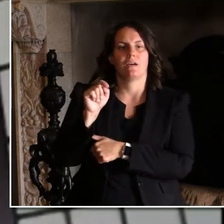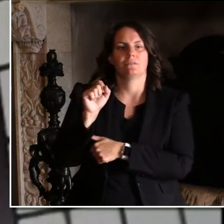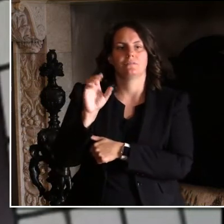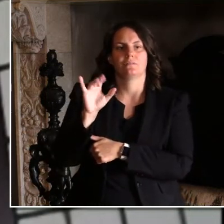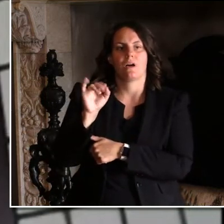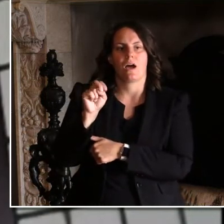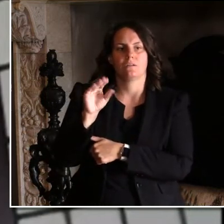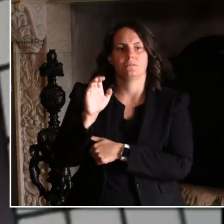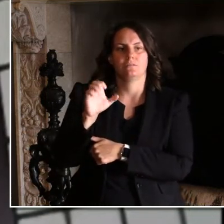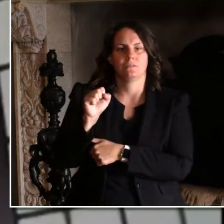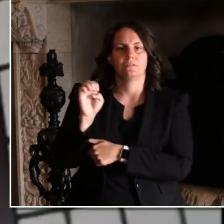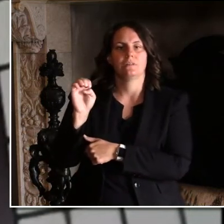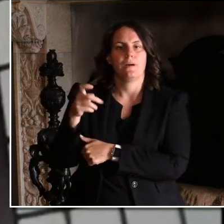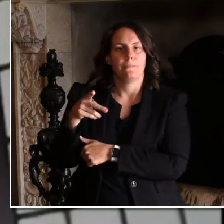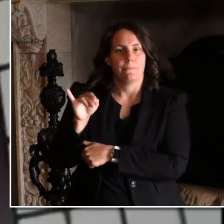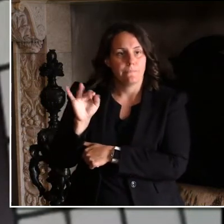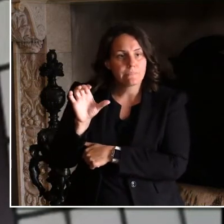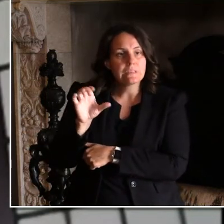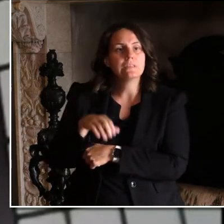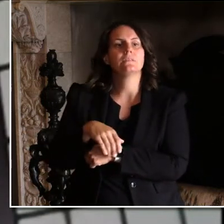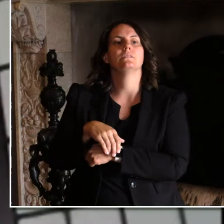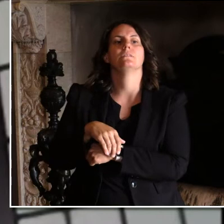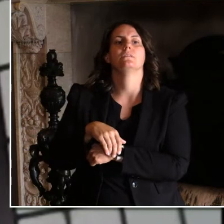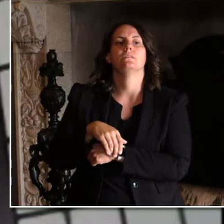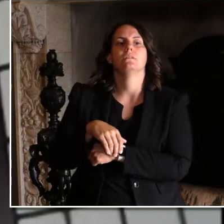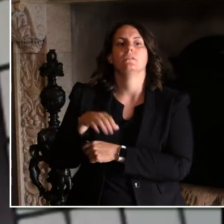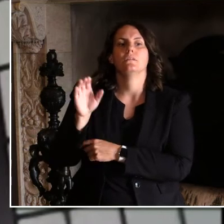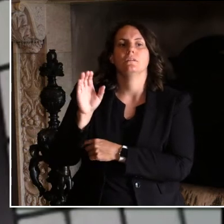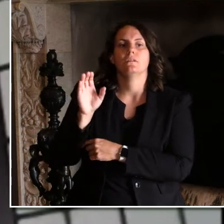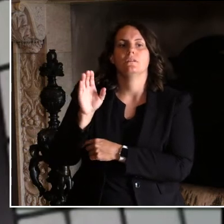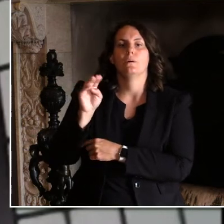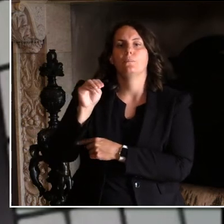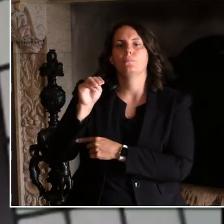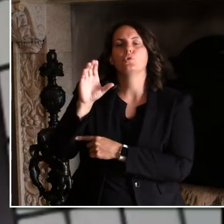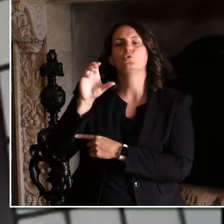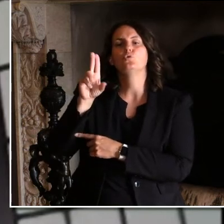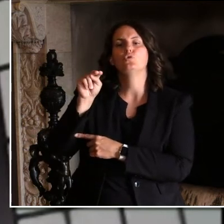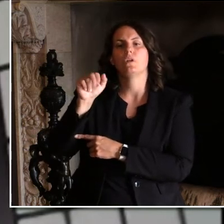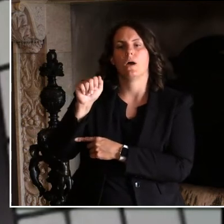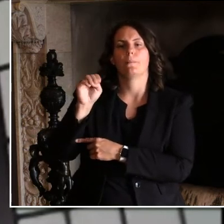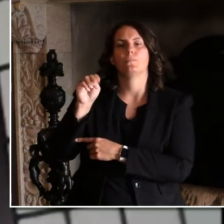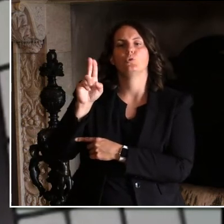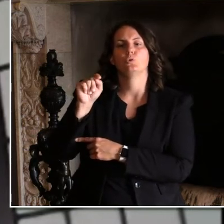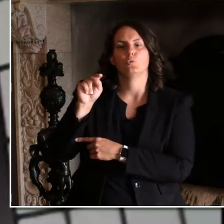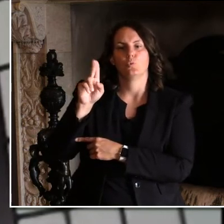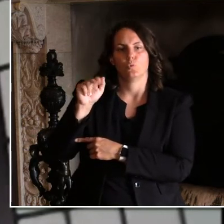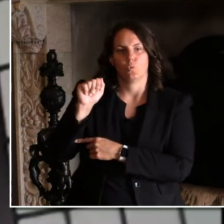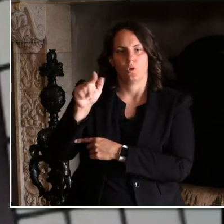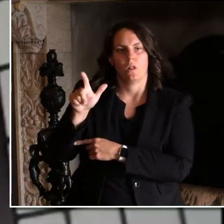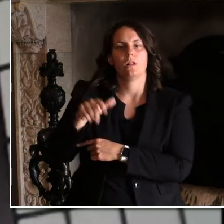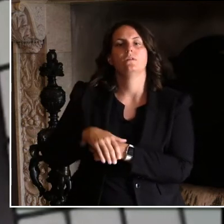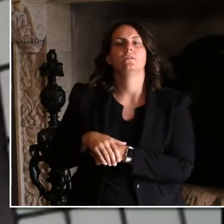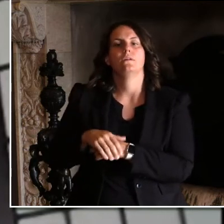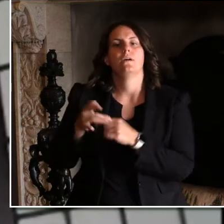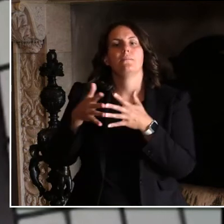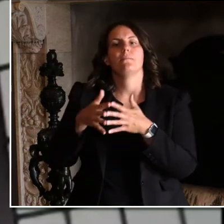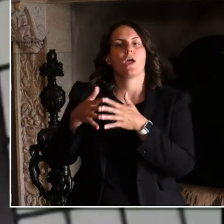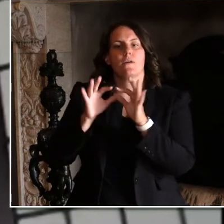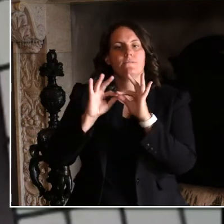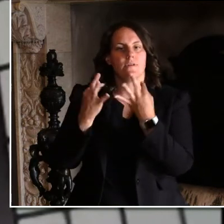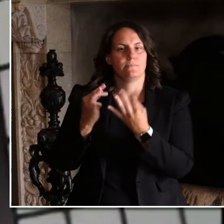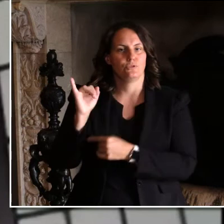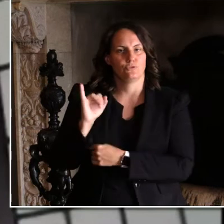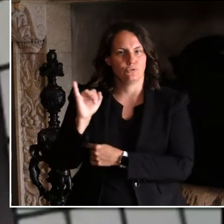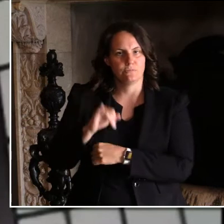so much for all of your help with putting COVID Connect in process. And again, testing is